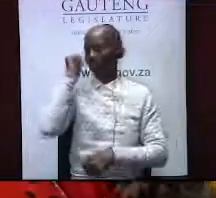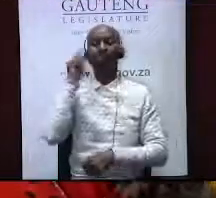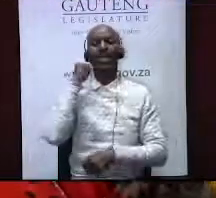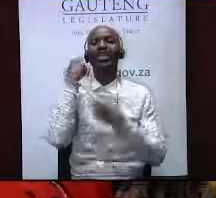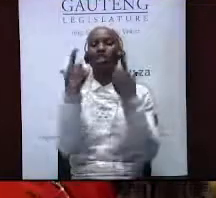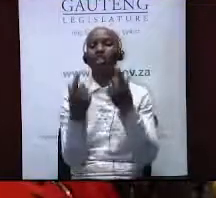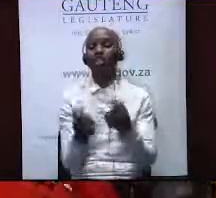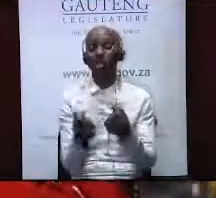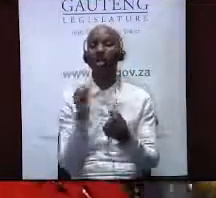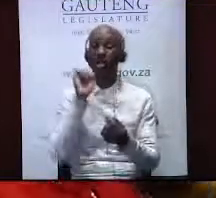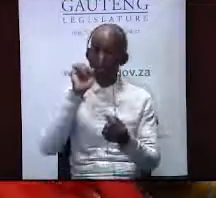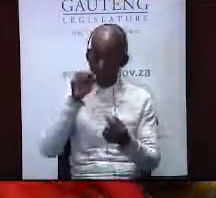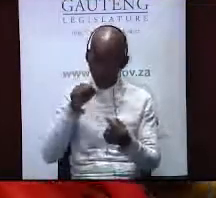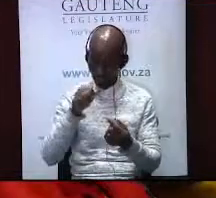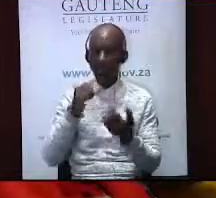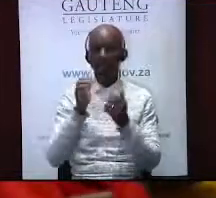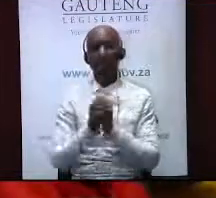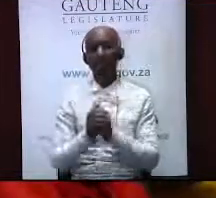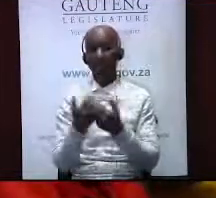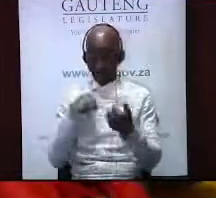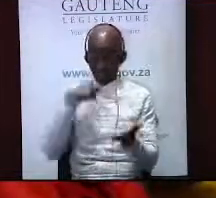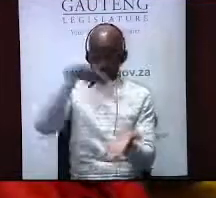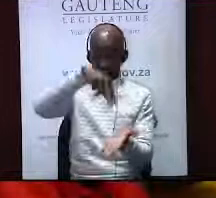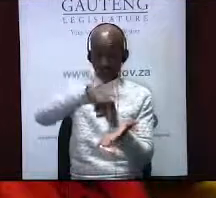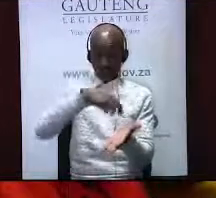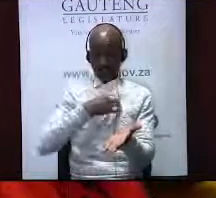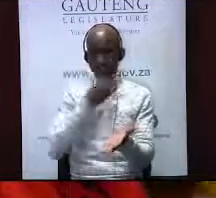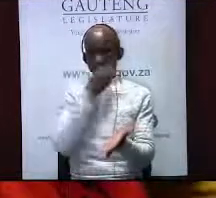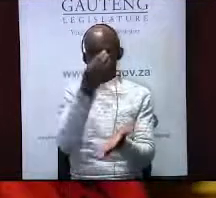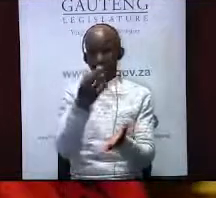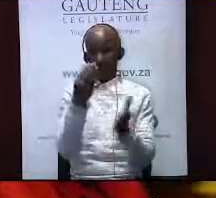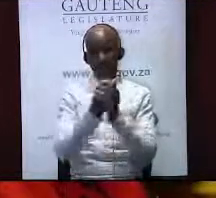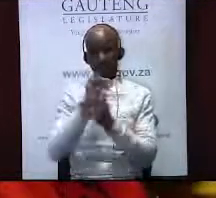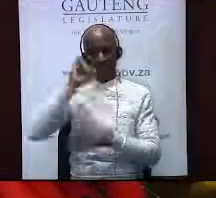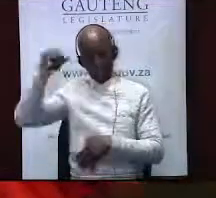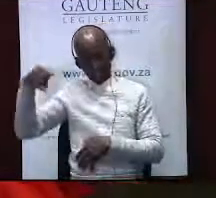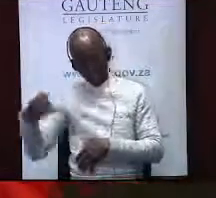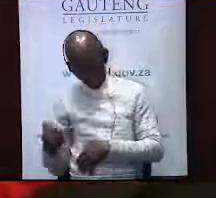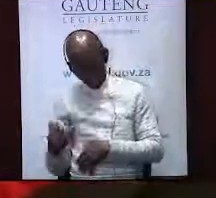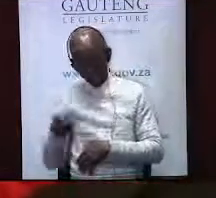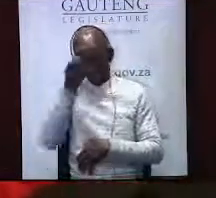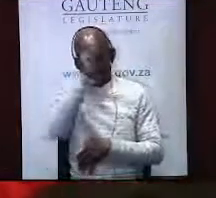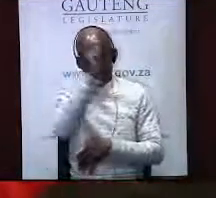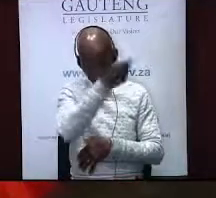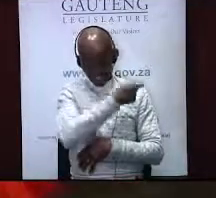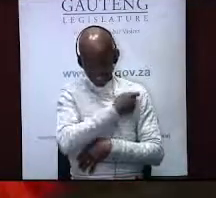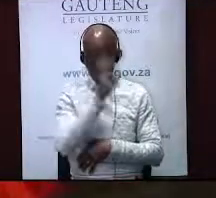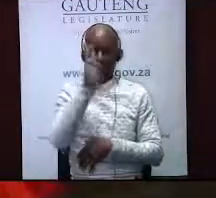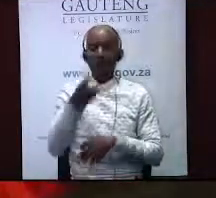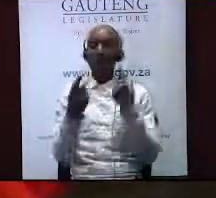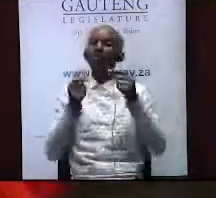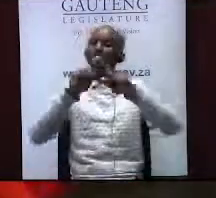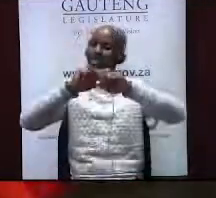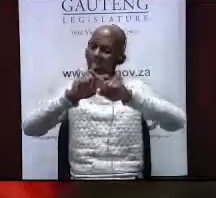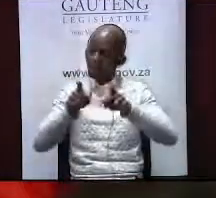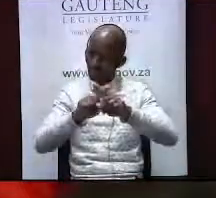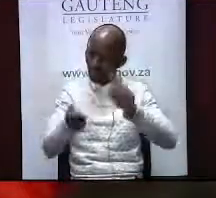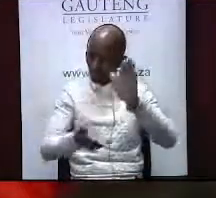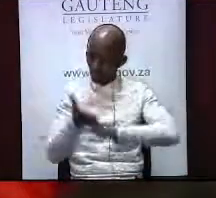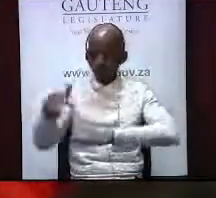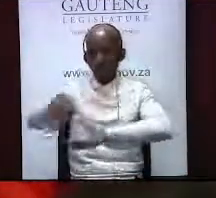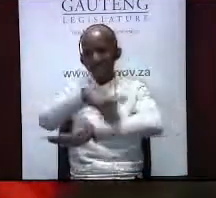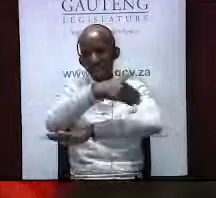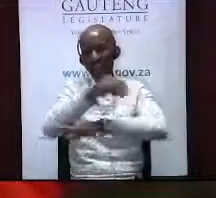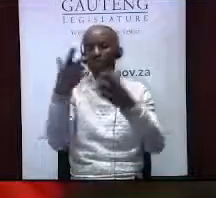done. So here I stand saying with Jay that our sons have done differently. They've gone out and done